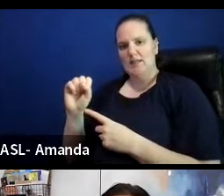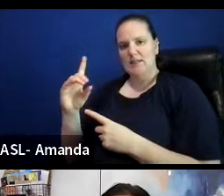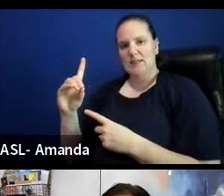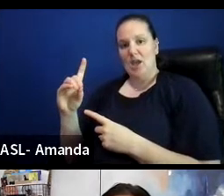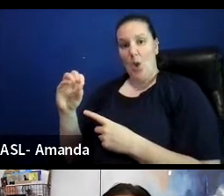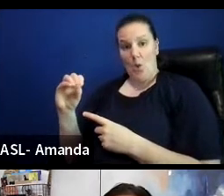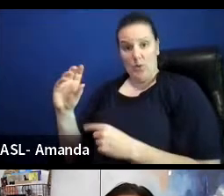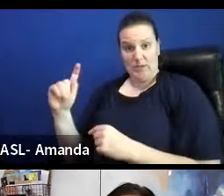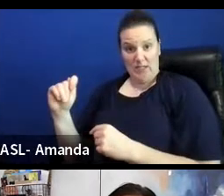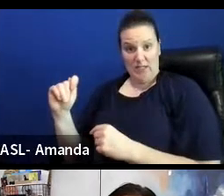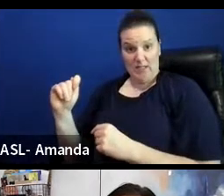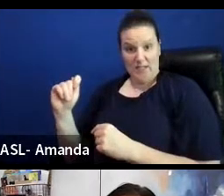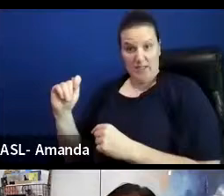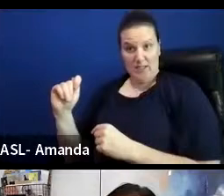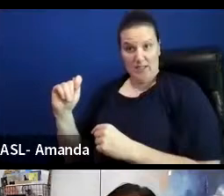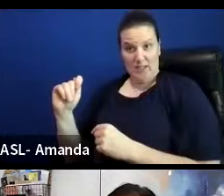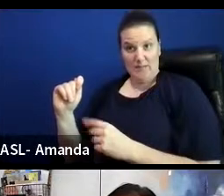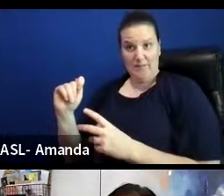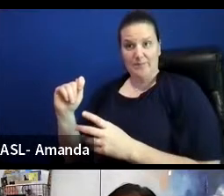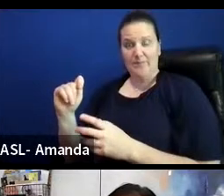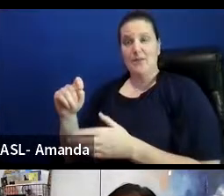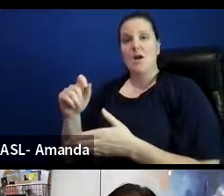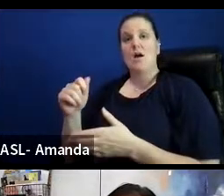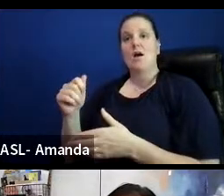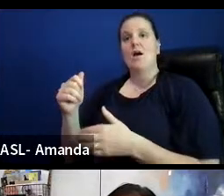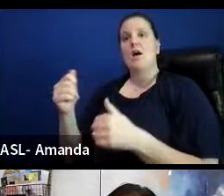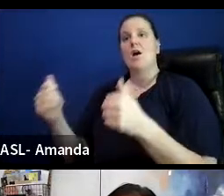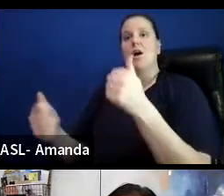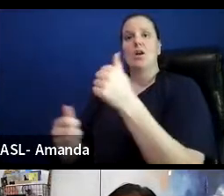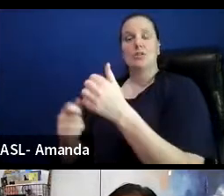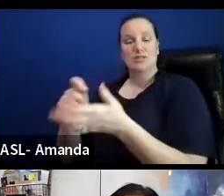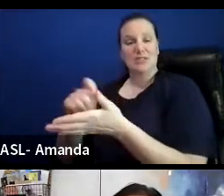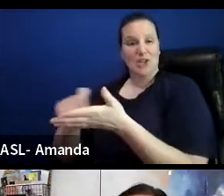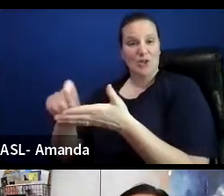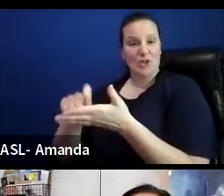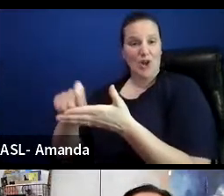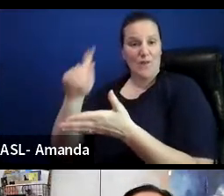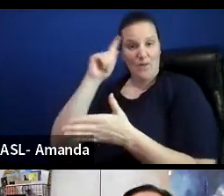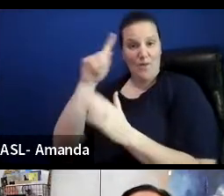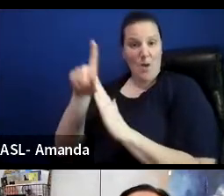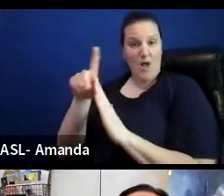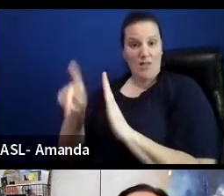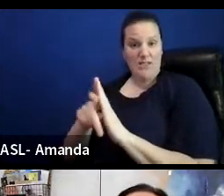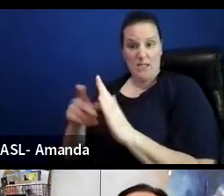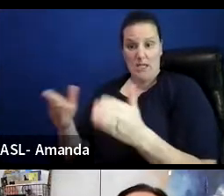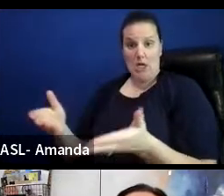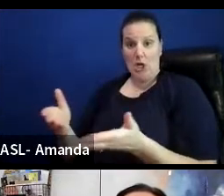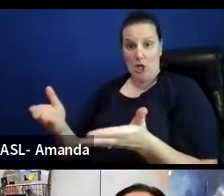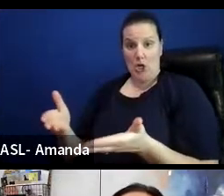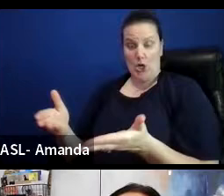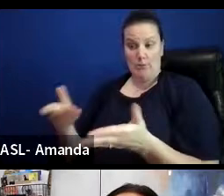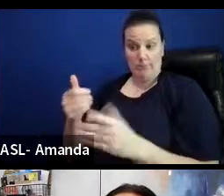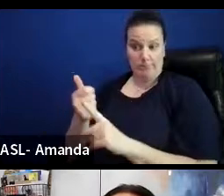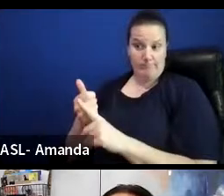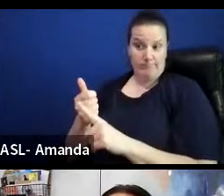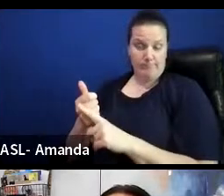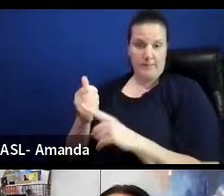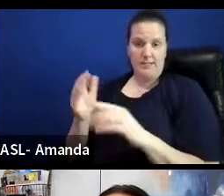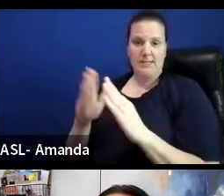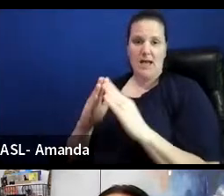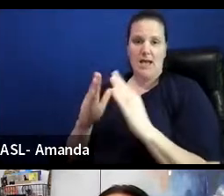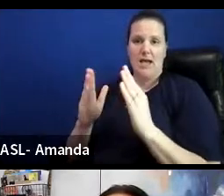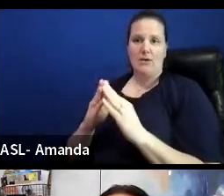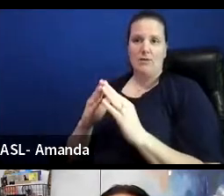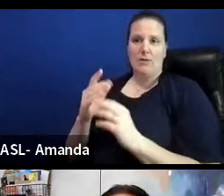USDOT, the acting undersecretary for policy was here in town for the